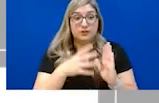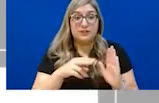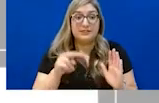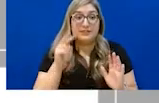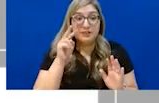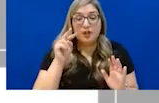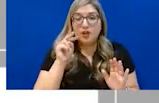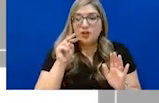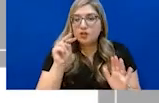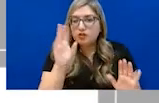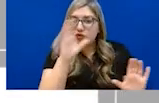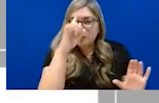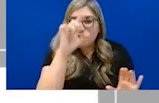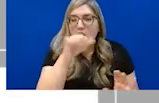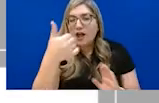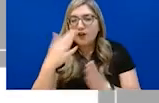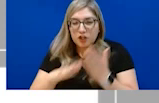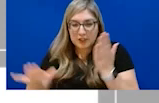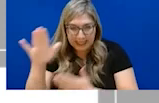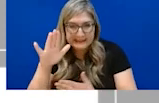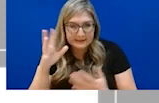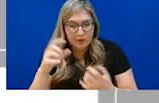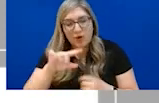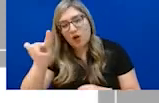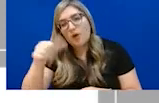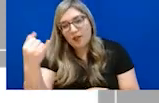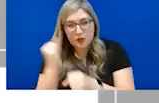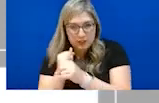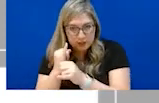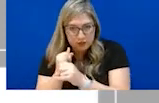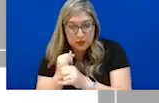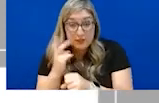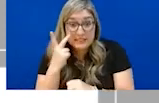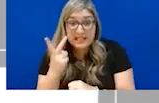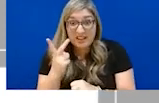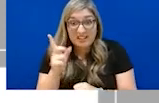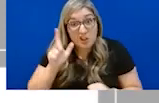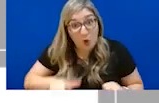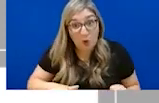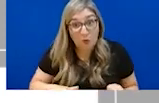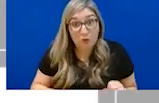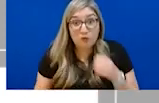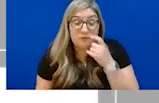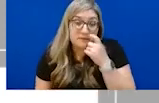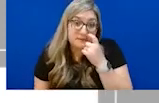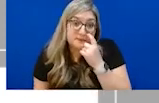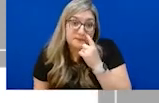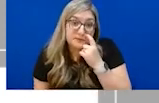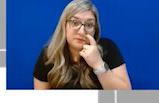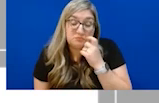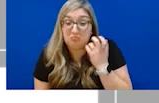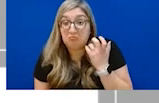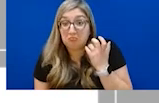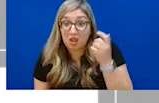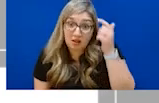go and try a class at another institution, those numbers are really low. I think they're very